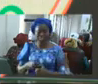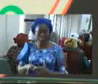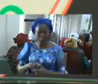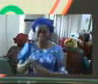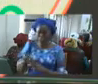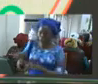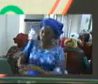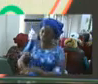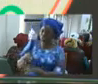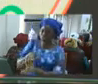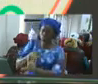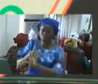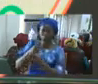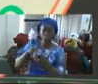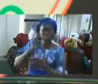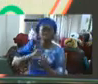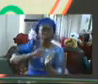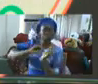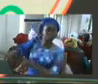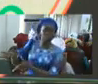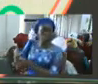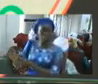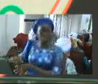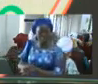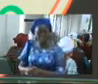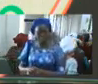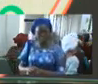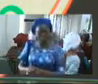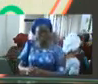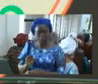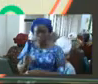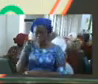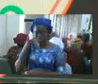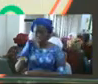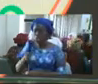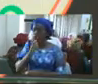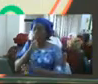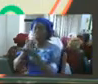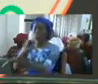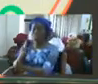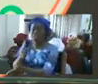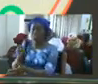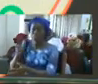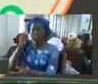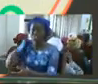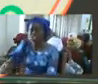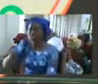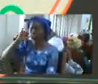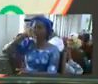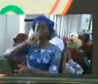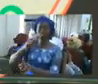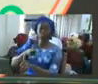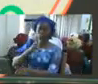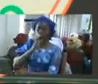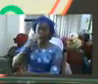There's water coming out of there. So he drank from that hollow that is in